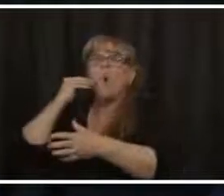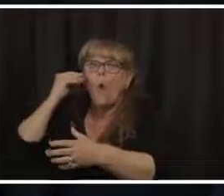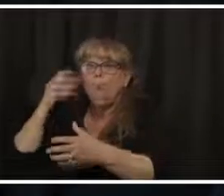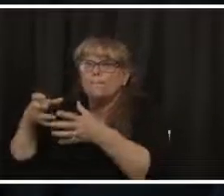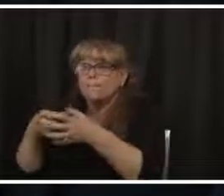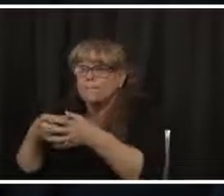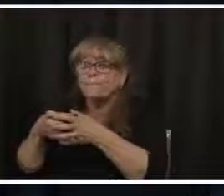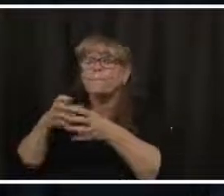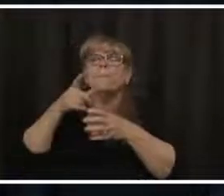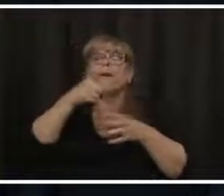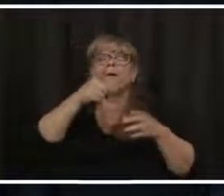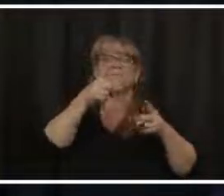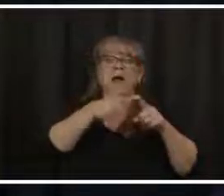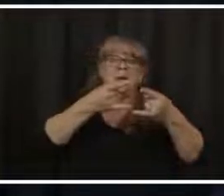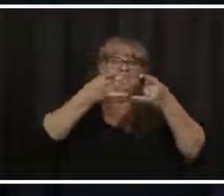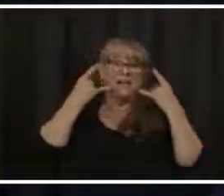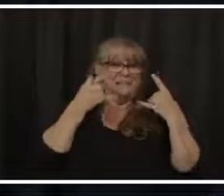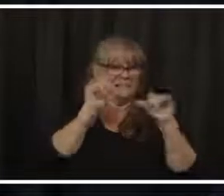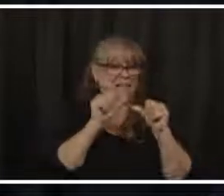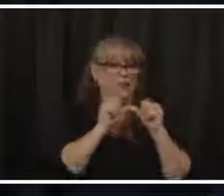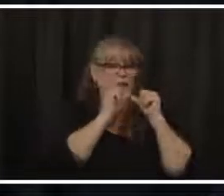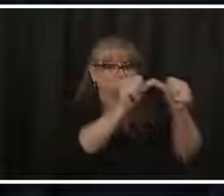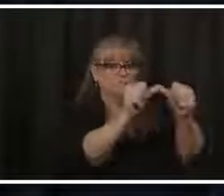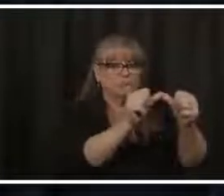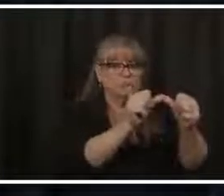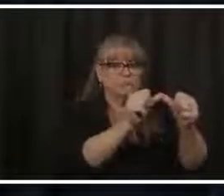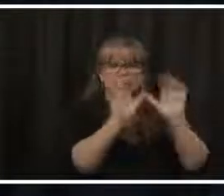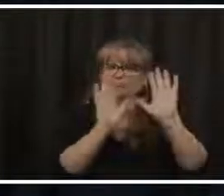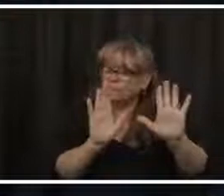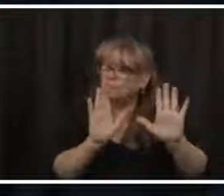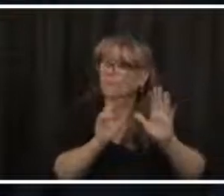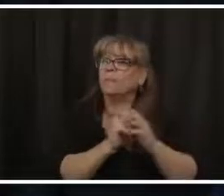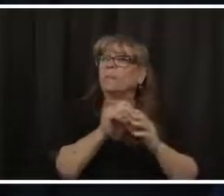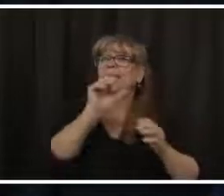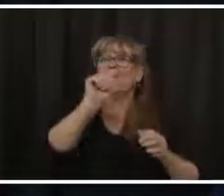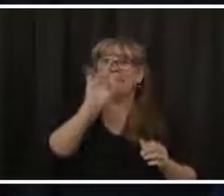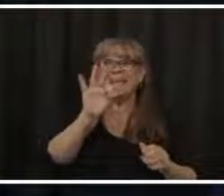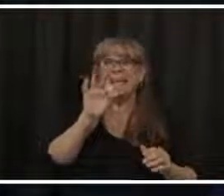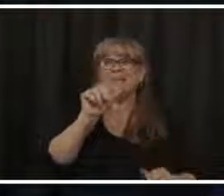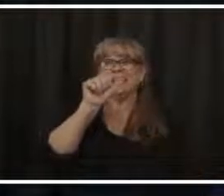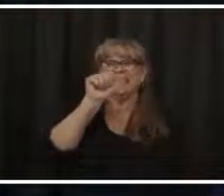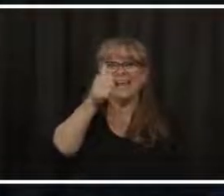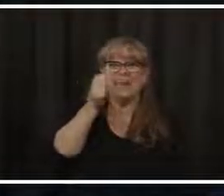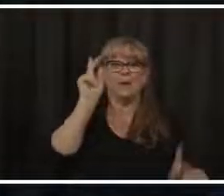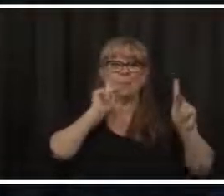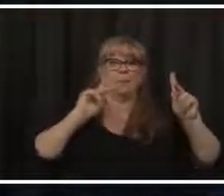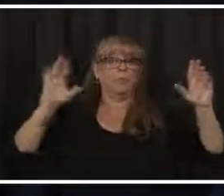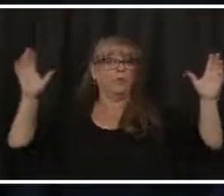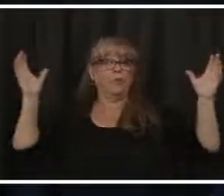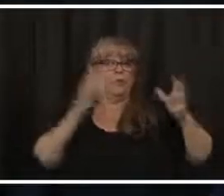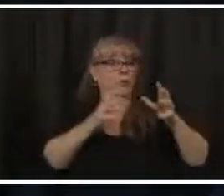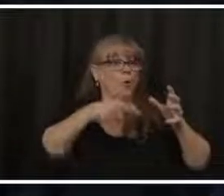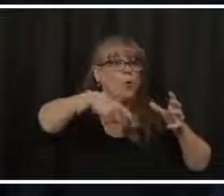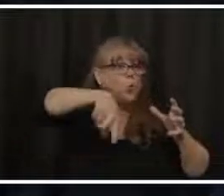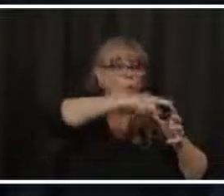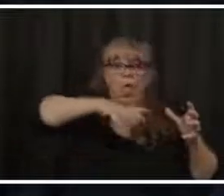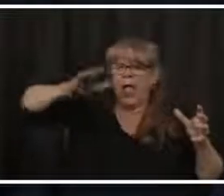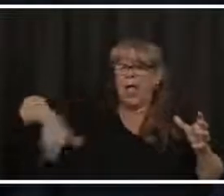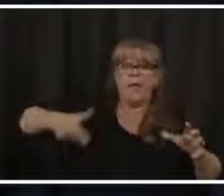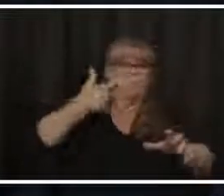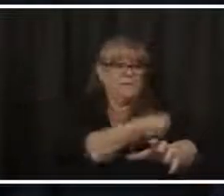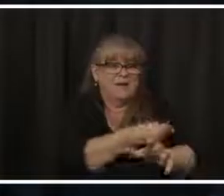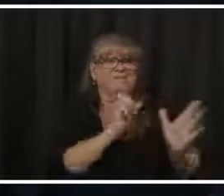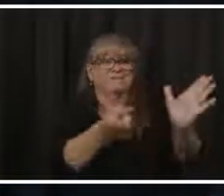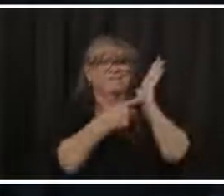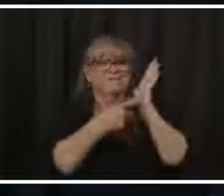groups of vaccinated people in Colorado. So if there's 10 or more people that aren't vaccinated, wear a mask. But if it's a dozen people and it's